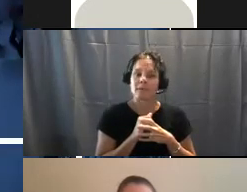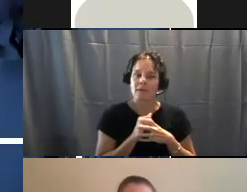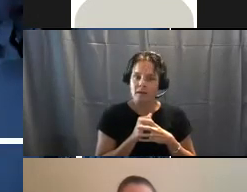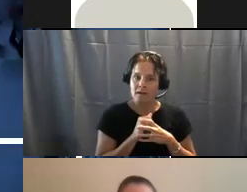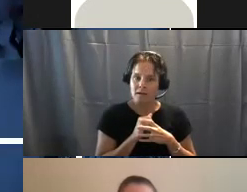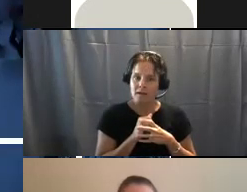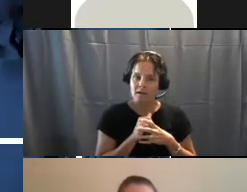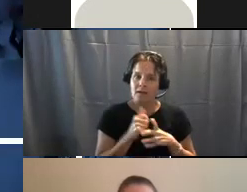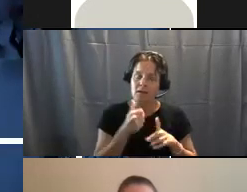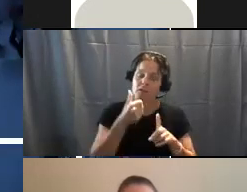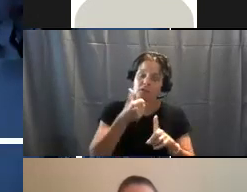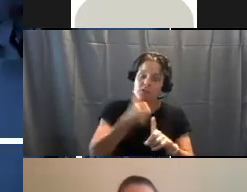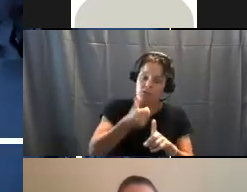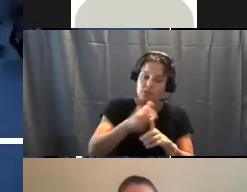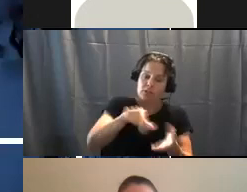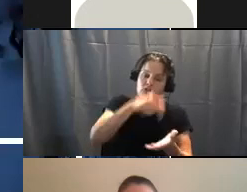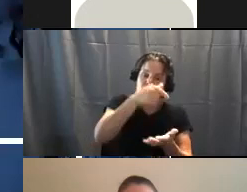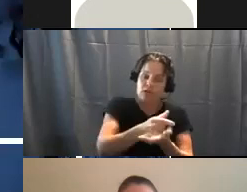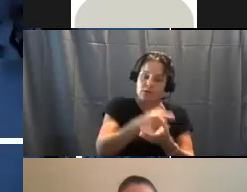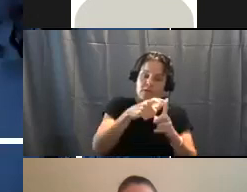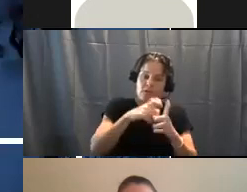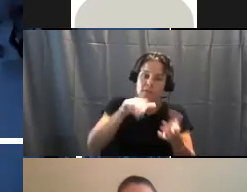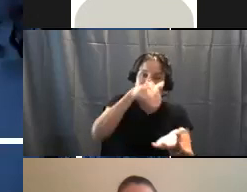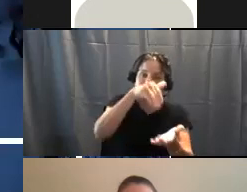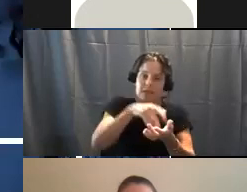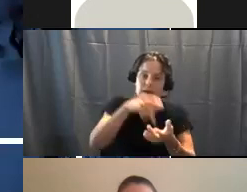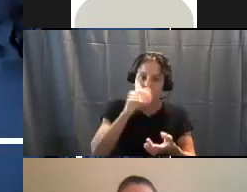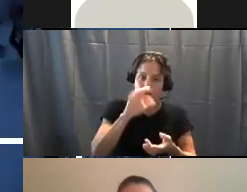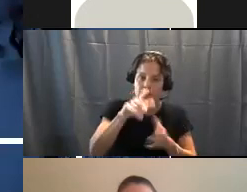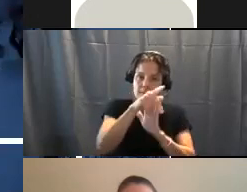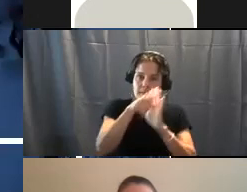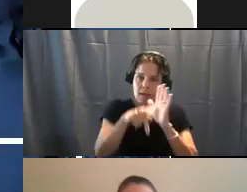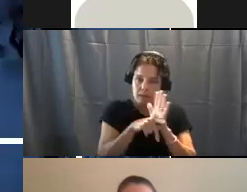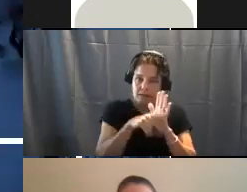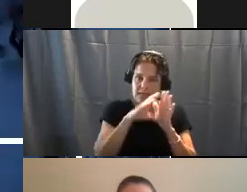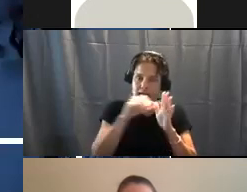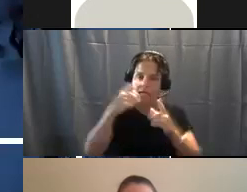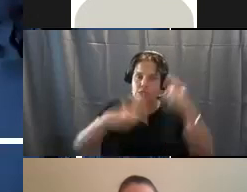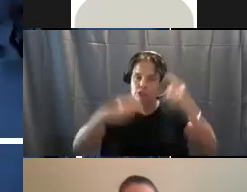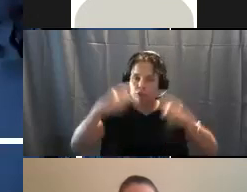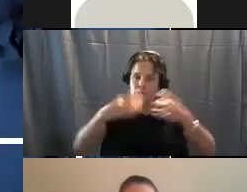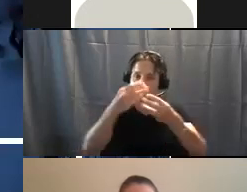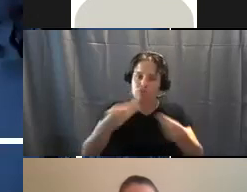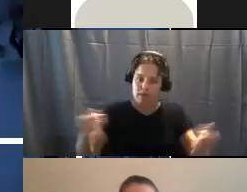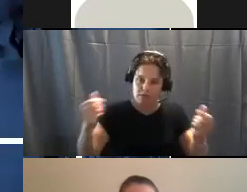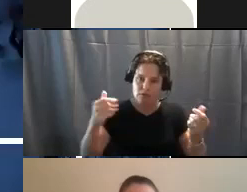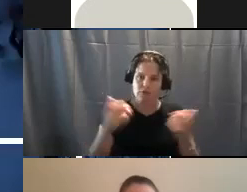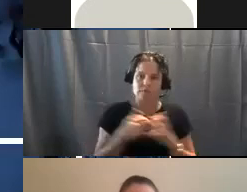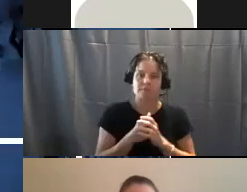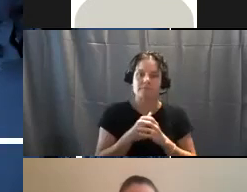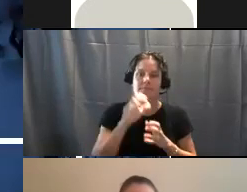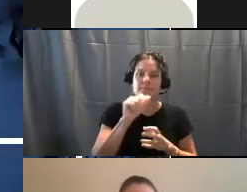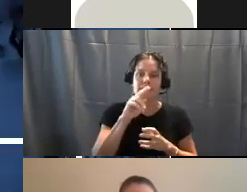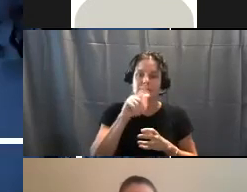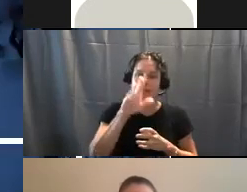and is a graduate of the Center for Public Policy and Dispute Resolution. Gulley grew up in Houston,